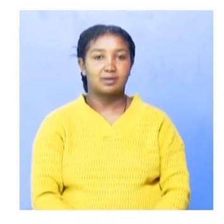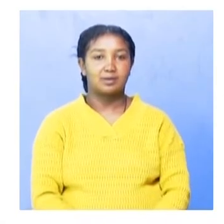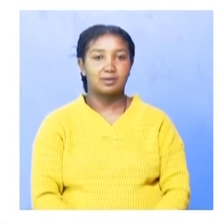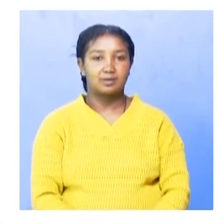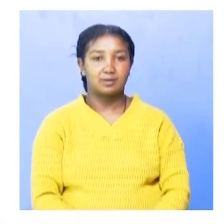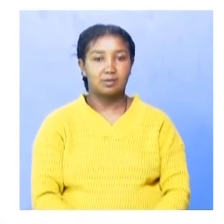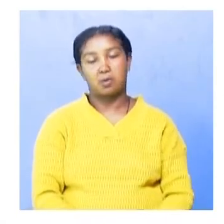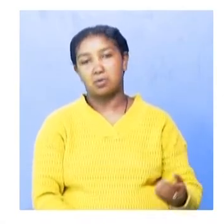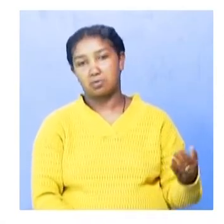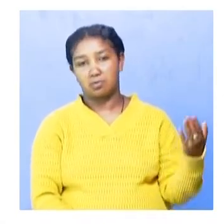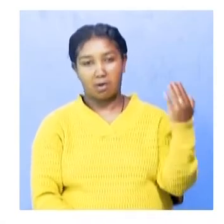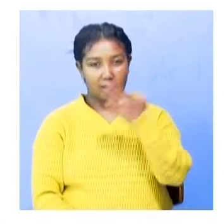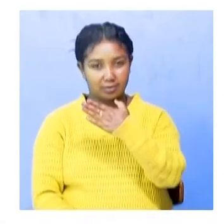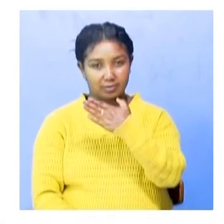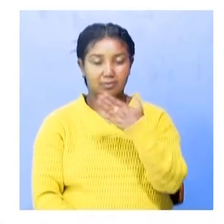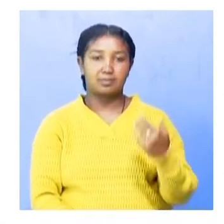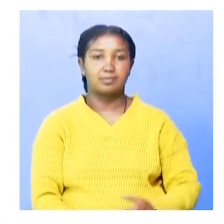or right.